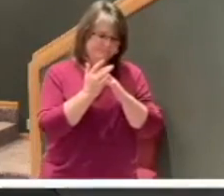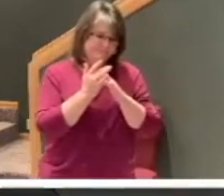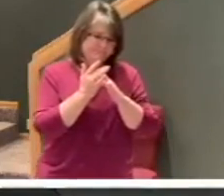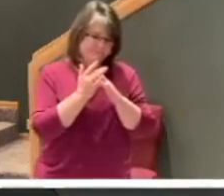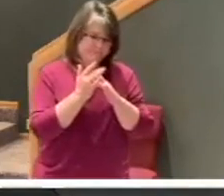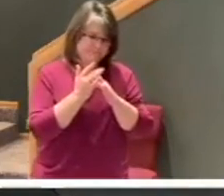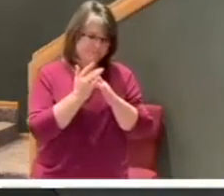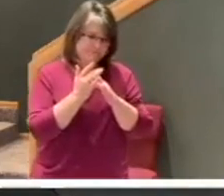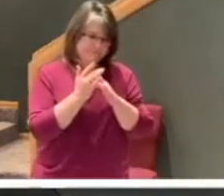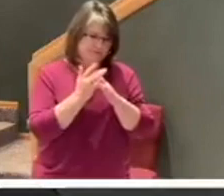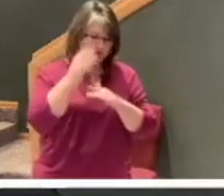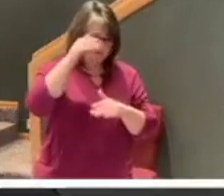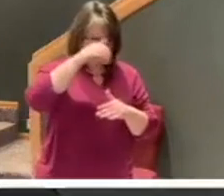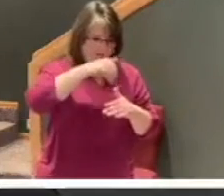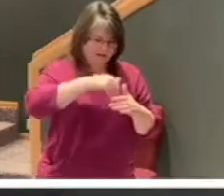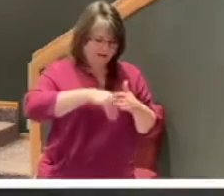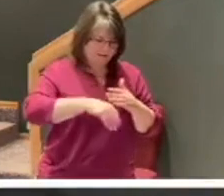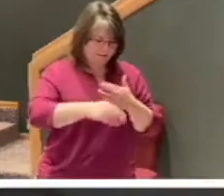would you walk into the room?